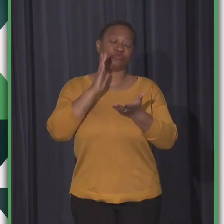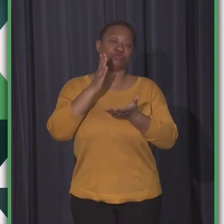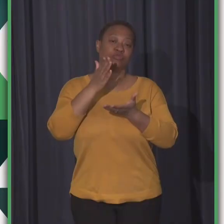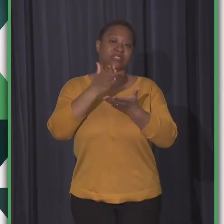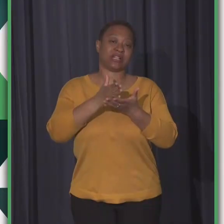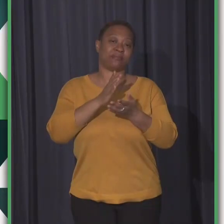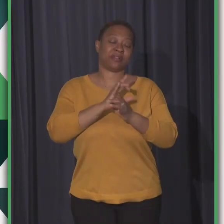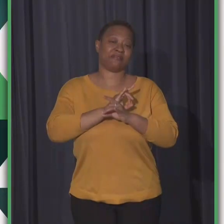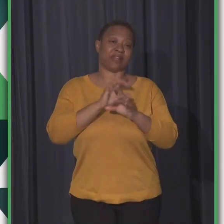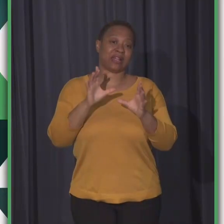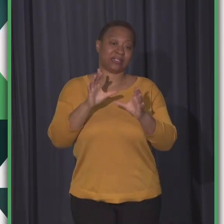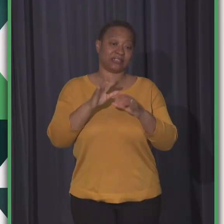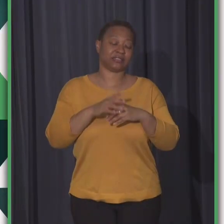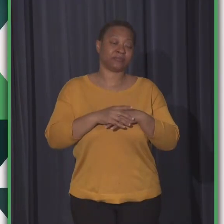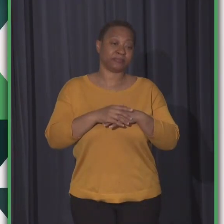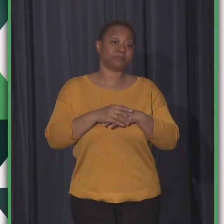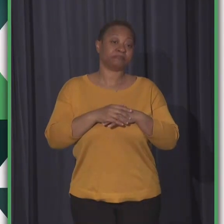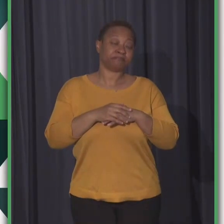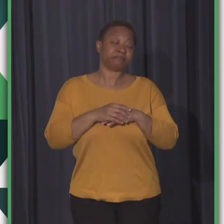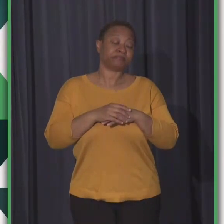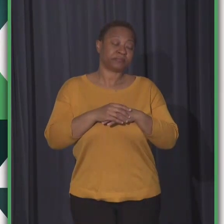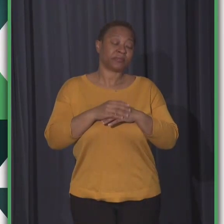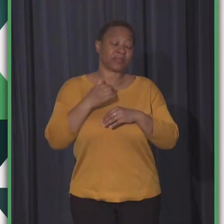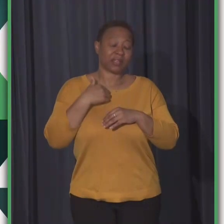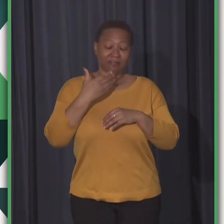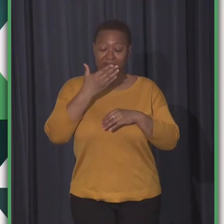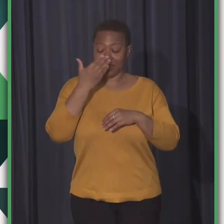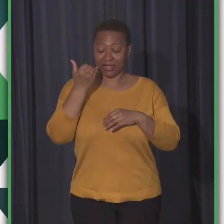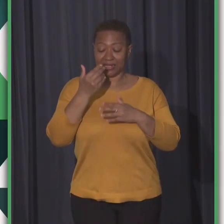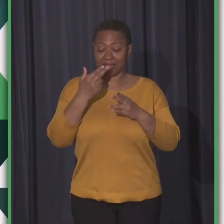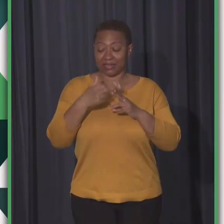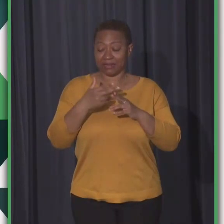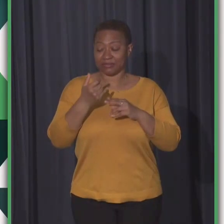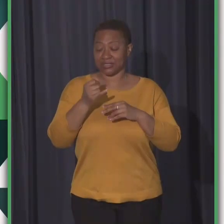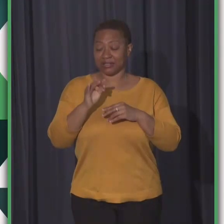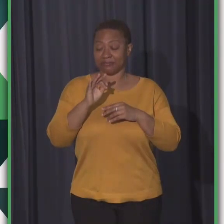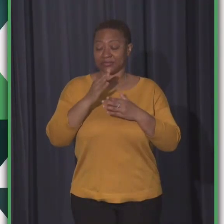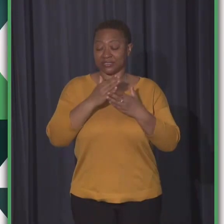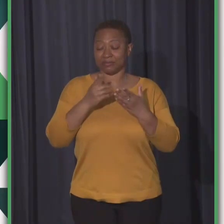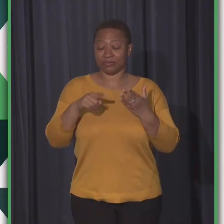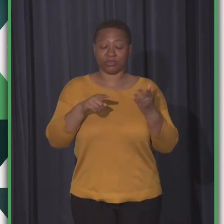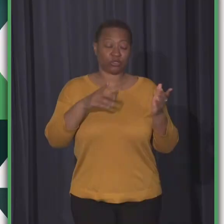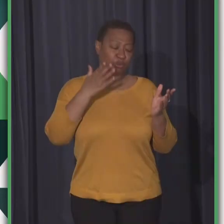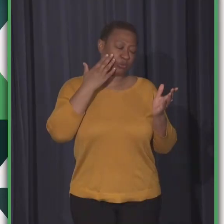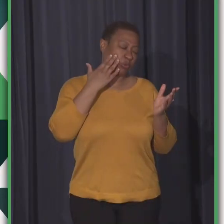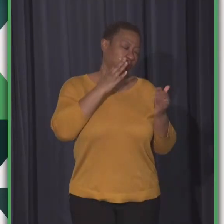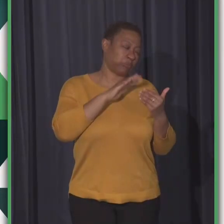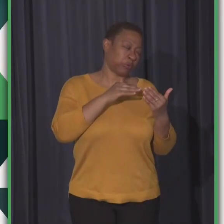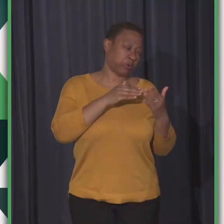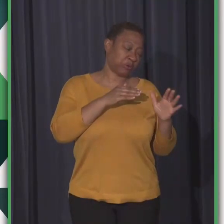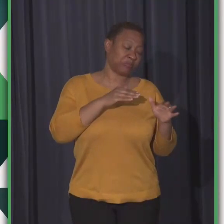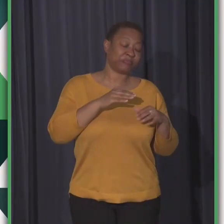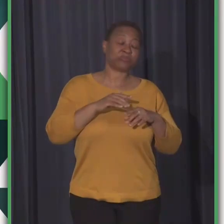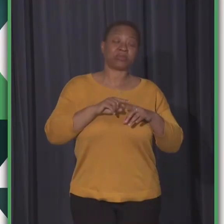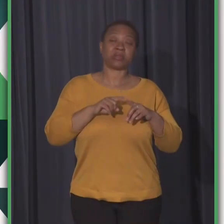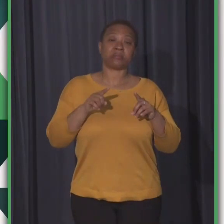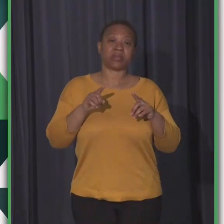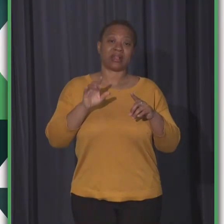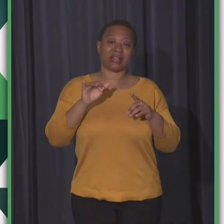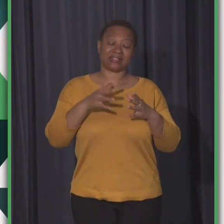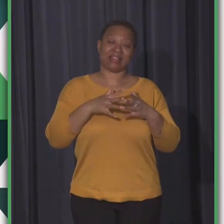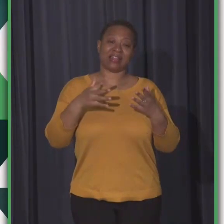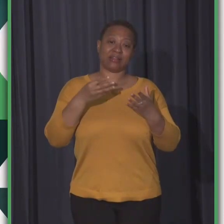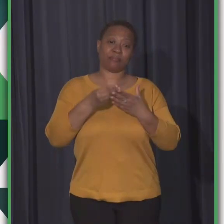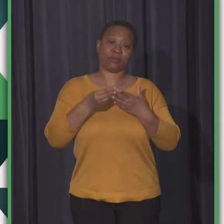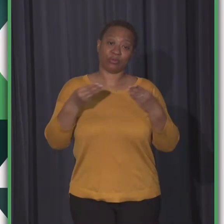the violence. I mean, and we have, I've forgotten the names of some of them, but you know them all. Absolutely. And that's a lot of money.